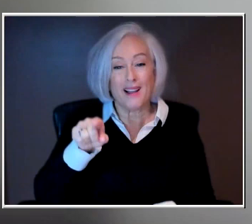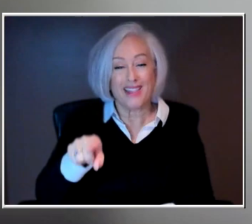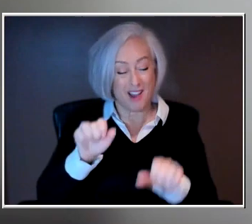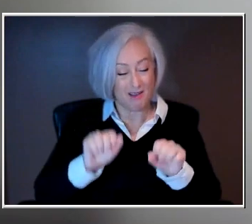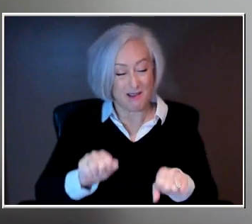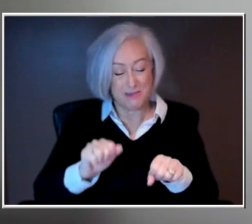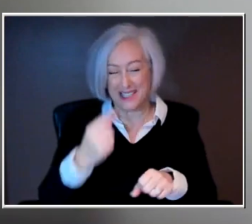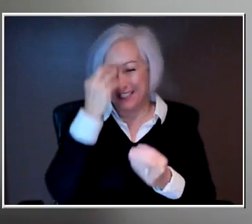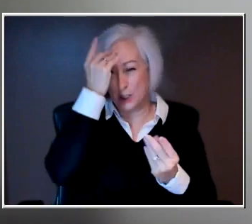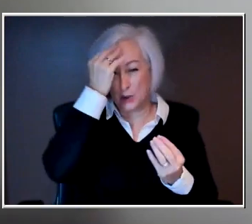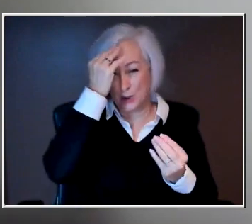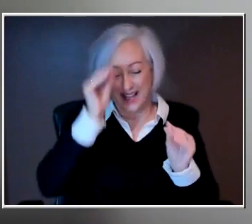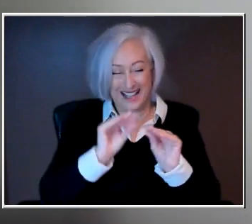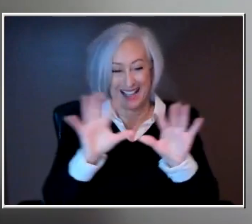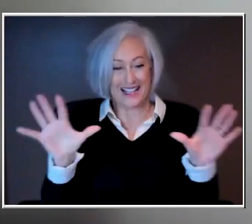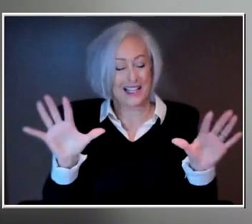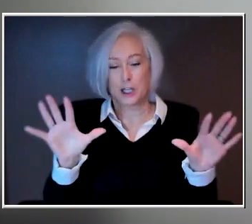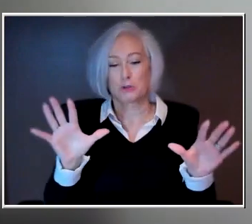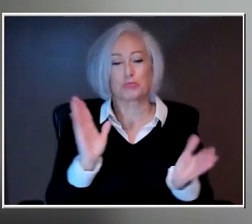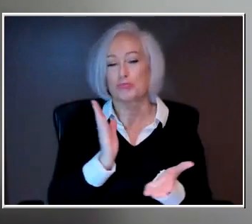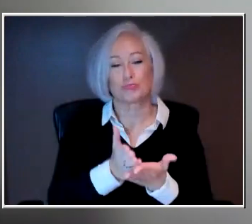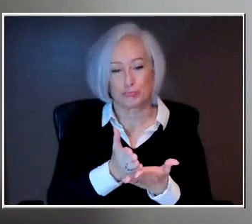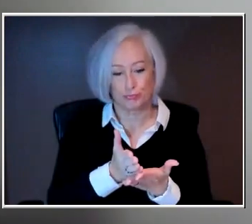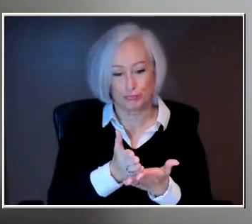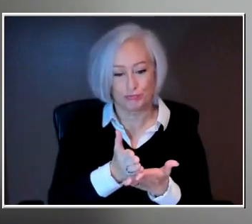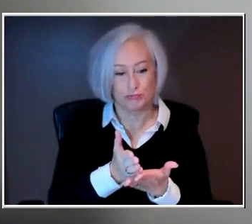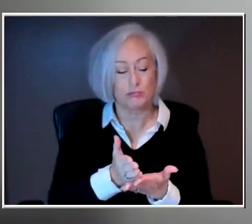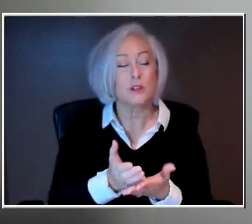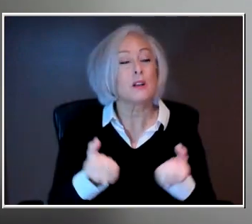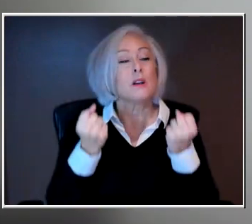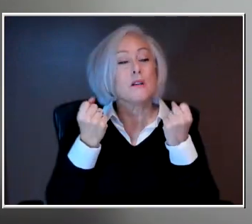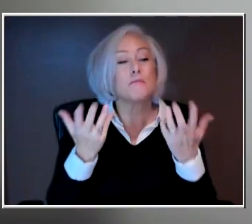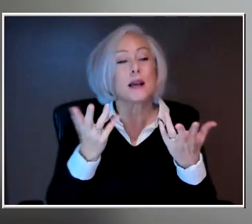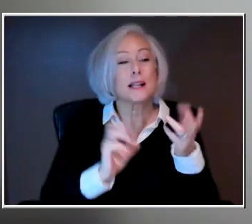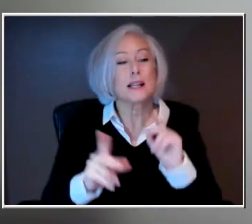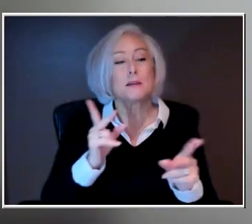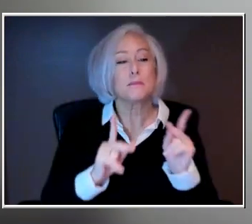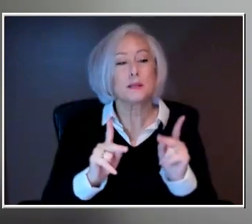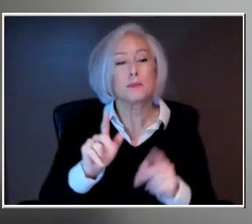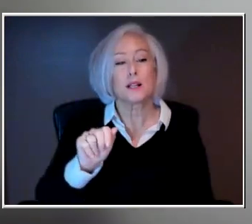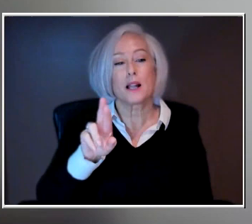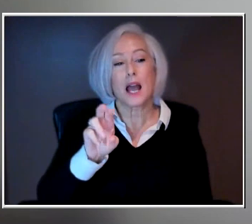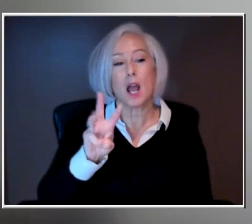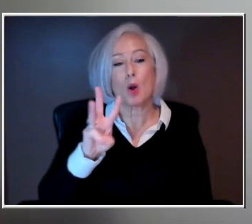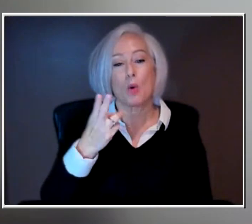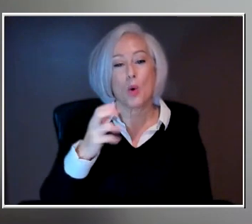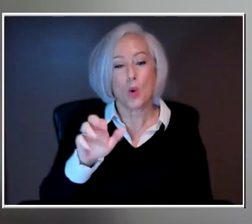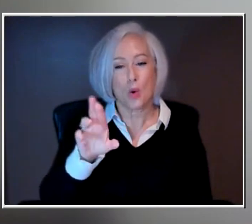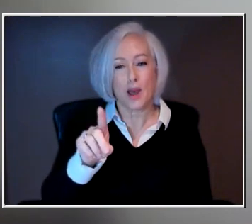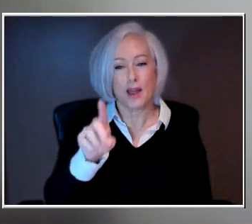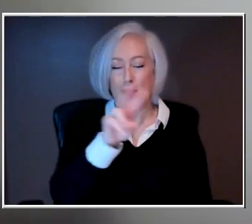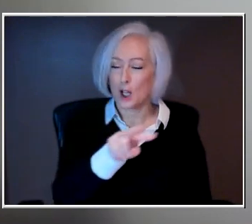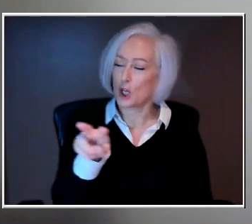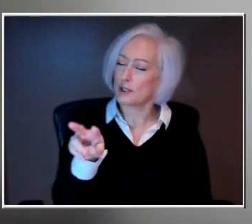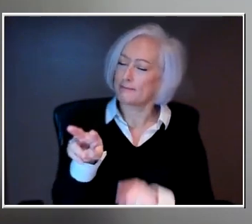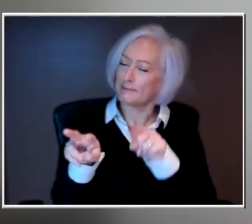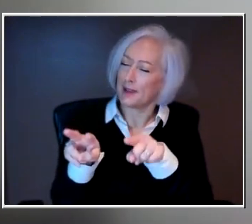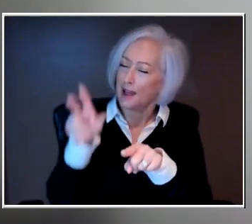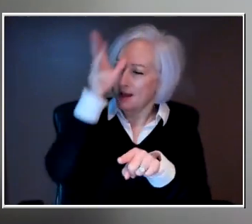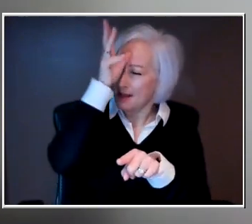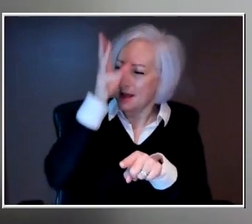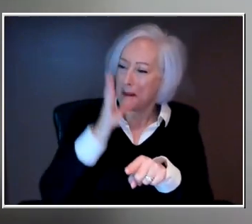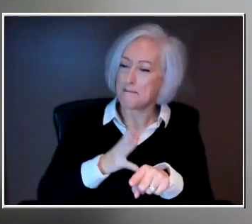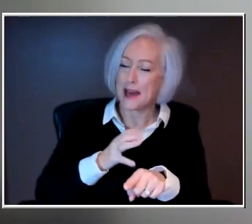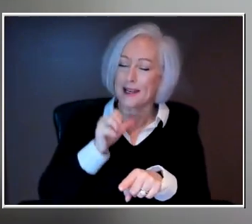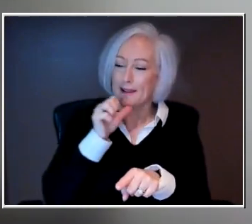and we get a lot of cases at Airhead, as you might imagine, of this guy's just not acting right. Well,